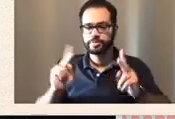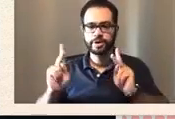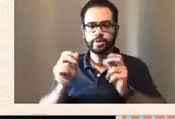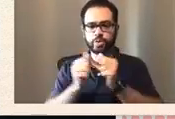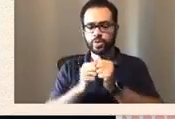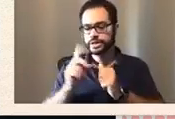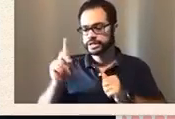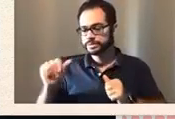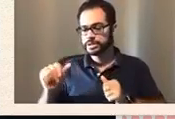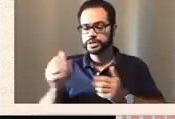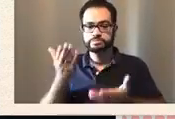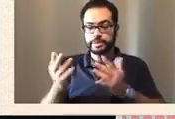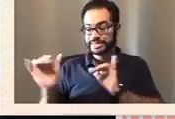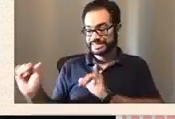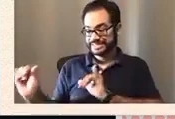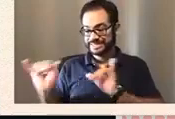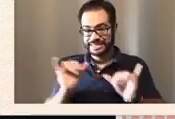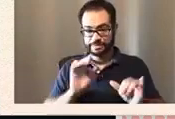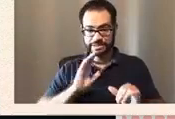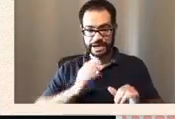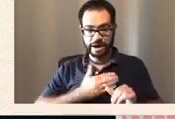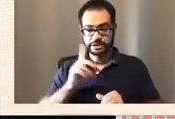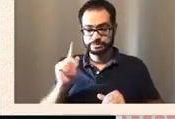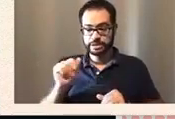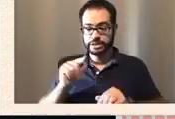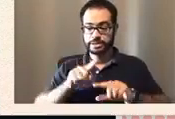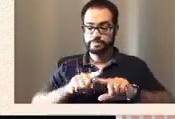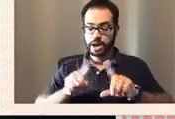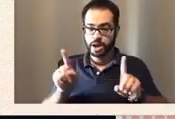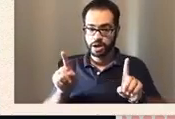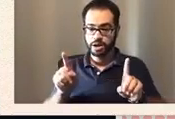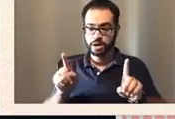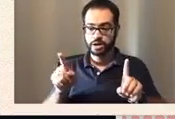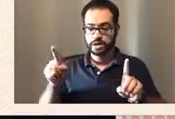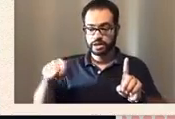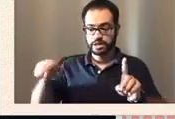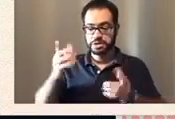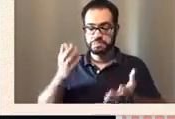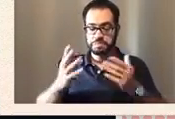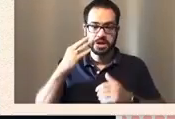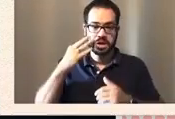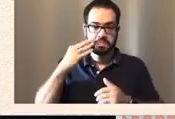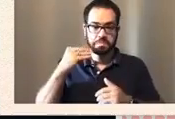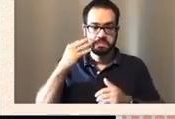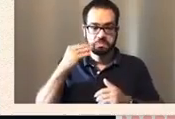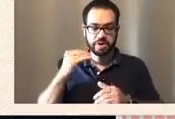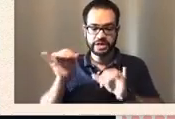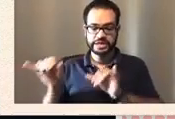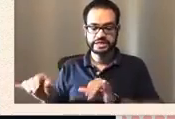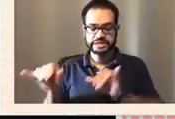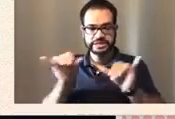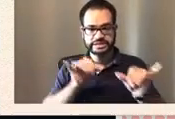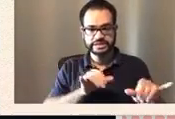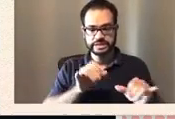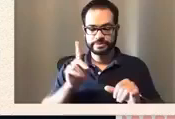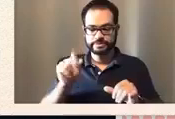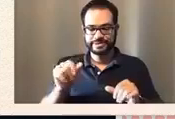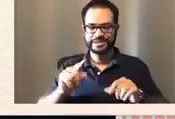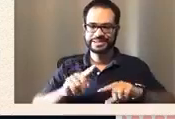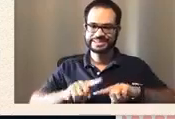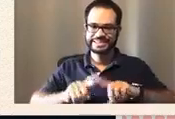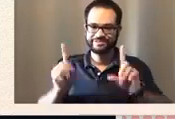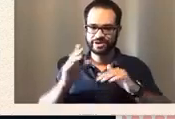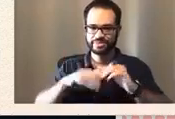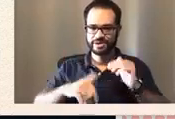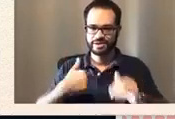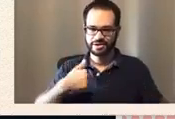same as ours, but they might experience the same disability different than ourselves. Because